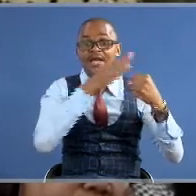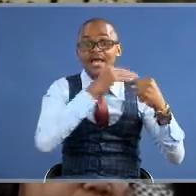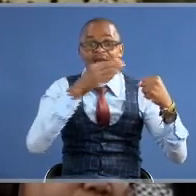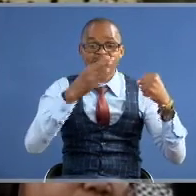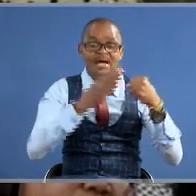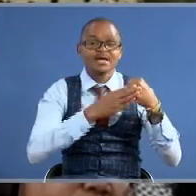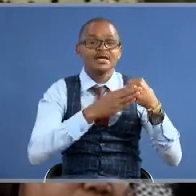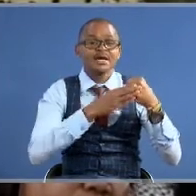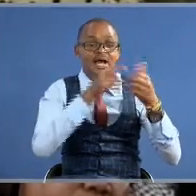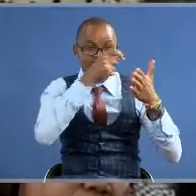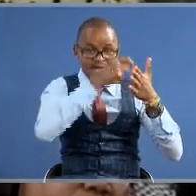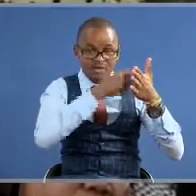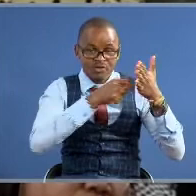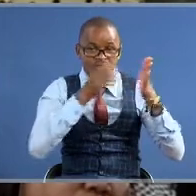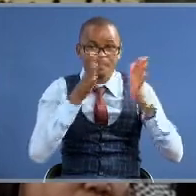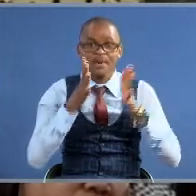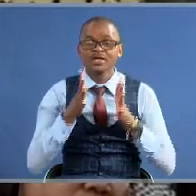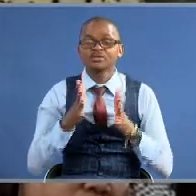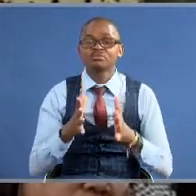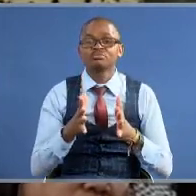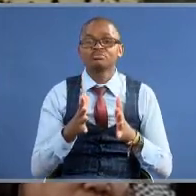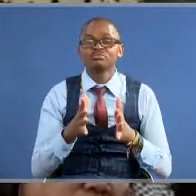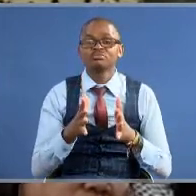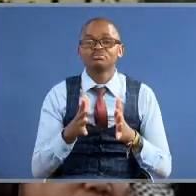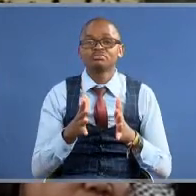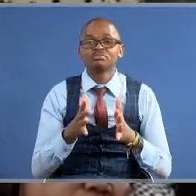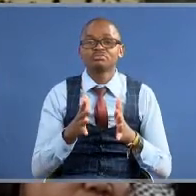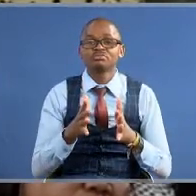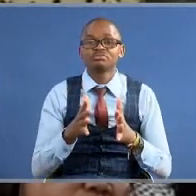ninth accused persons,